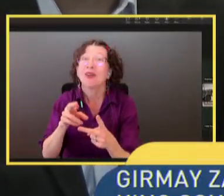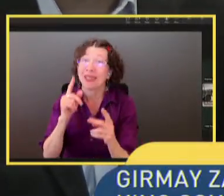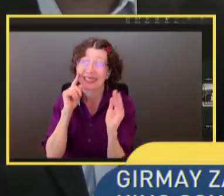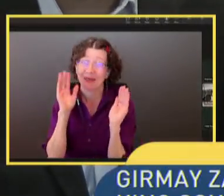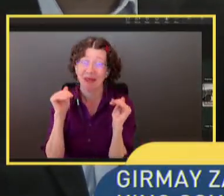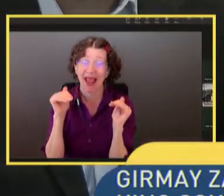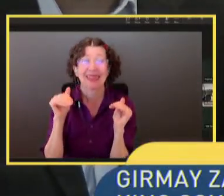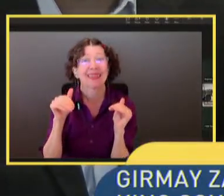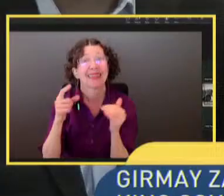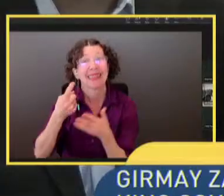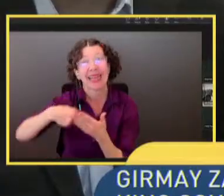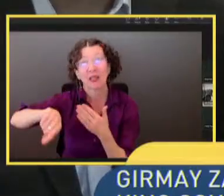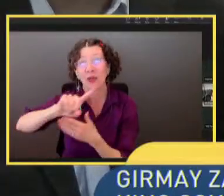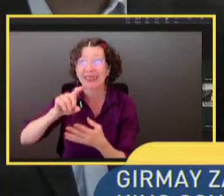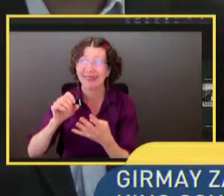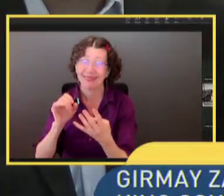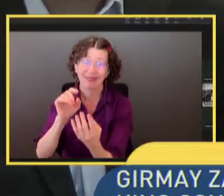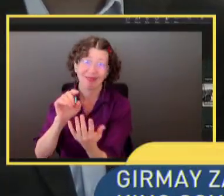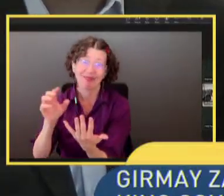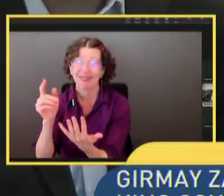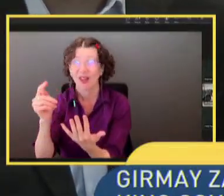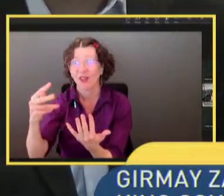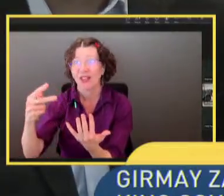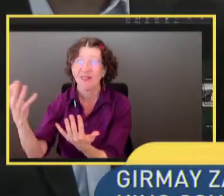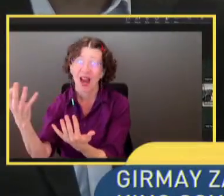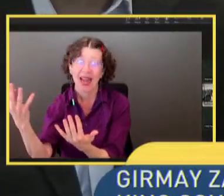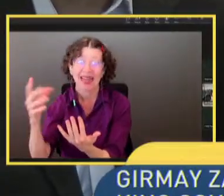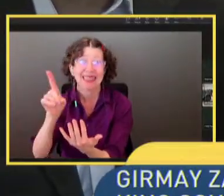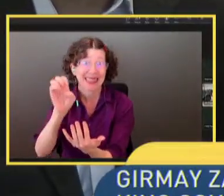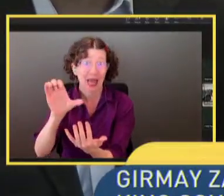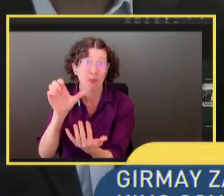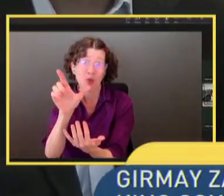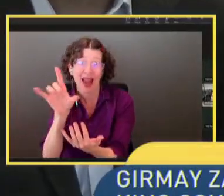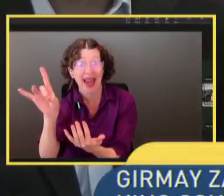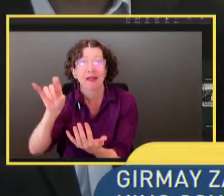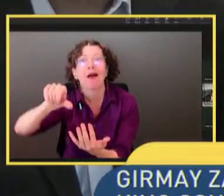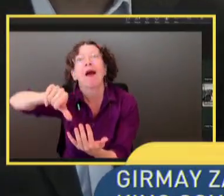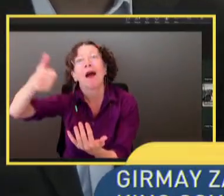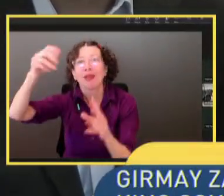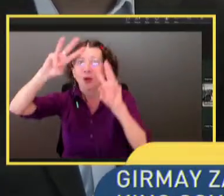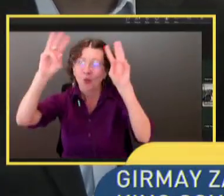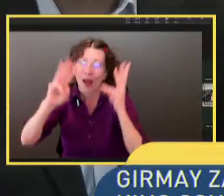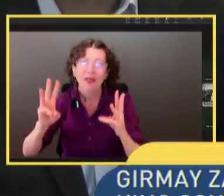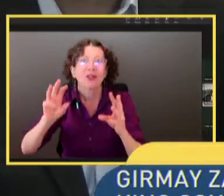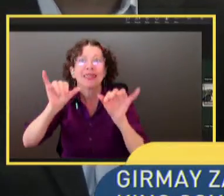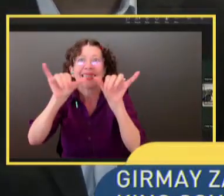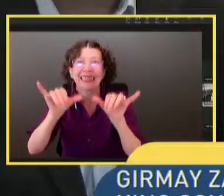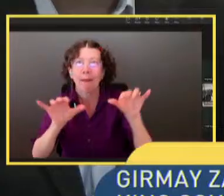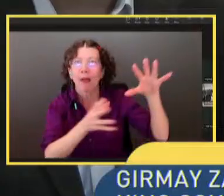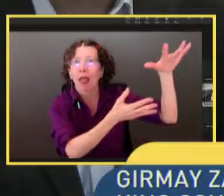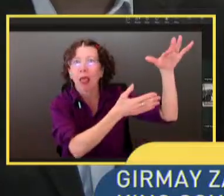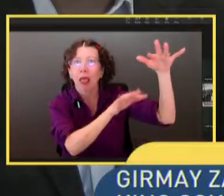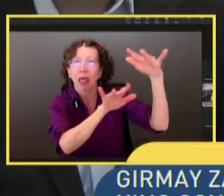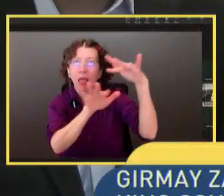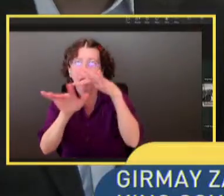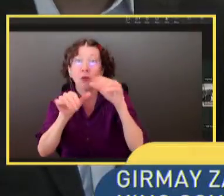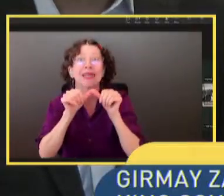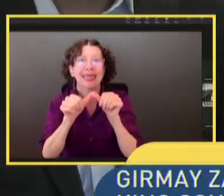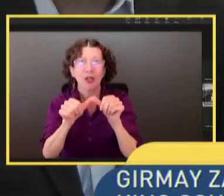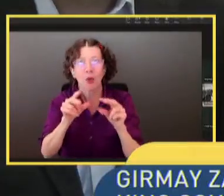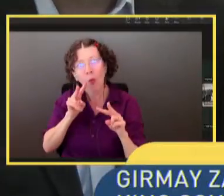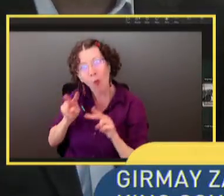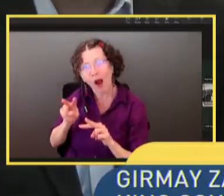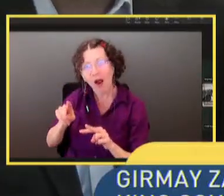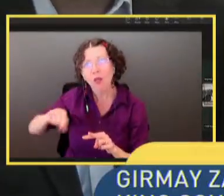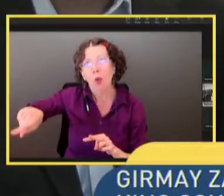they're experiencing for the duration that they are experiencing it. So that means they are strained, particularly along the Green and White rivers, and we